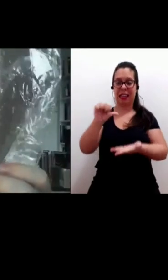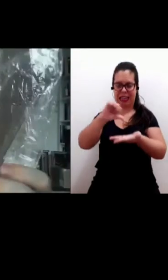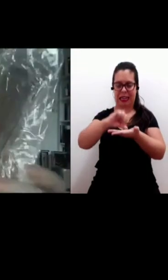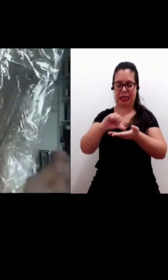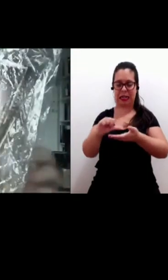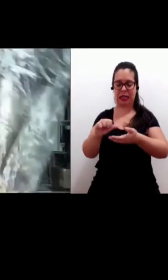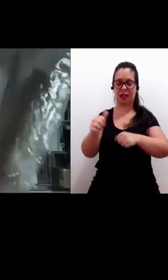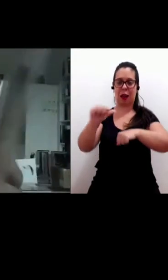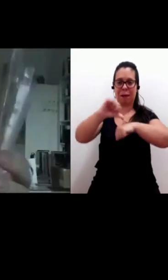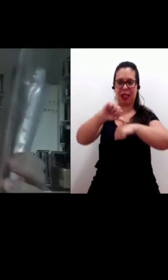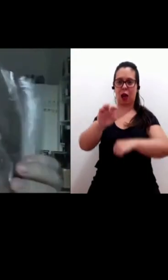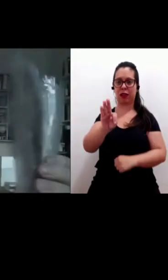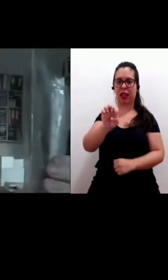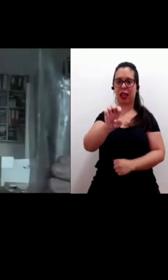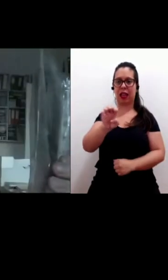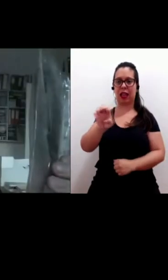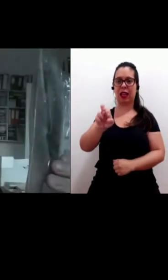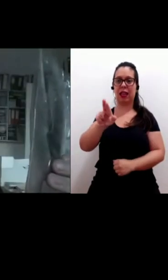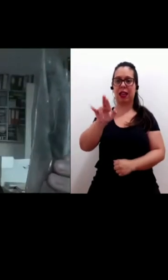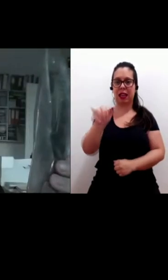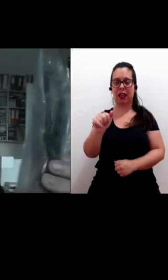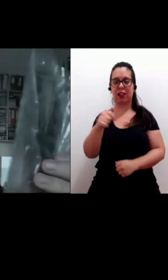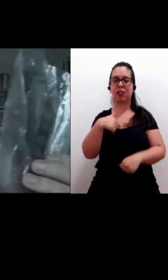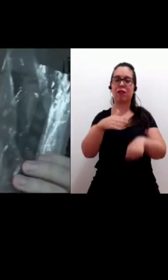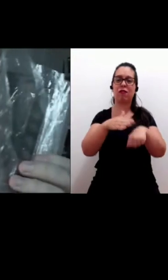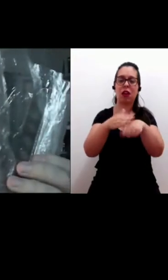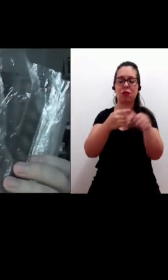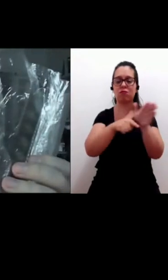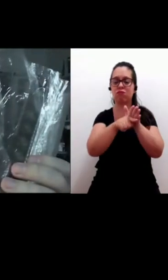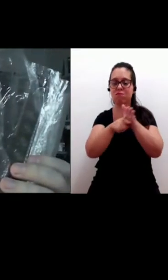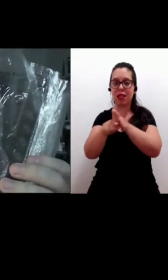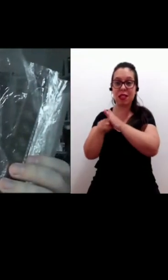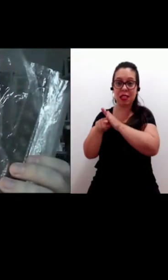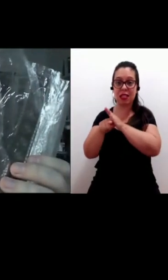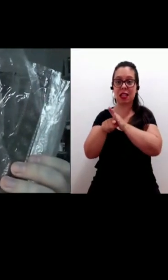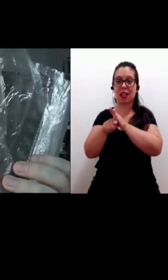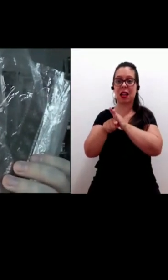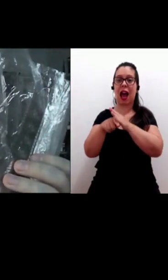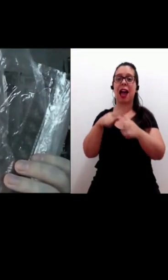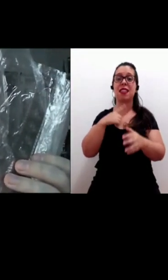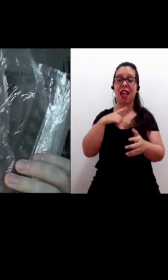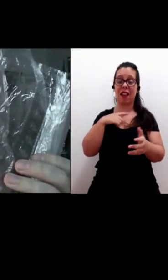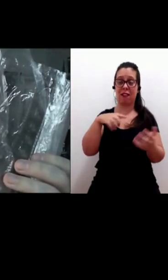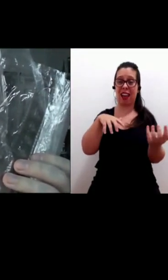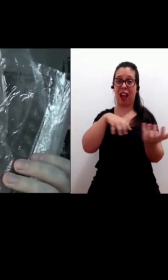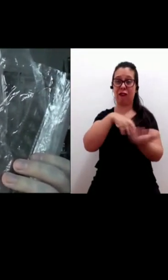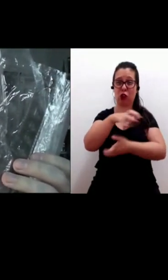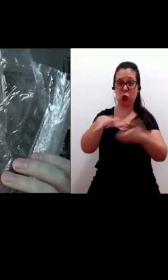Iranian cinema. And when the revolution came in Iran,